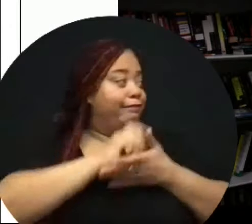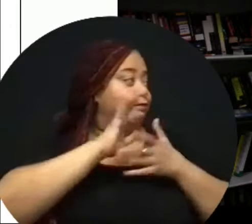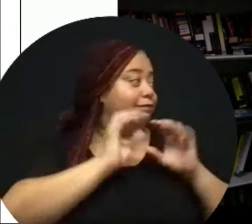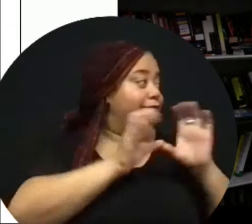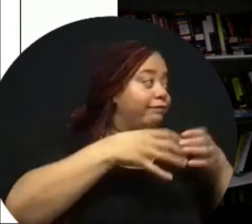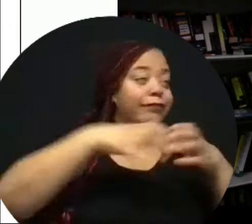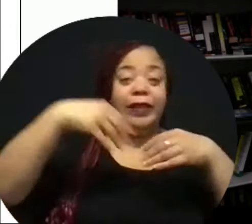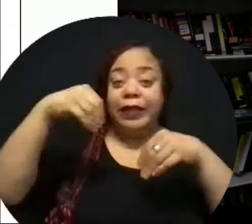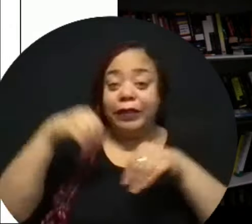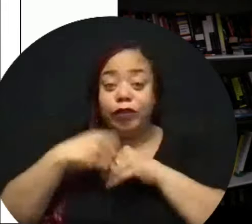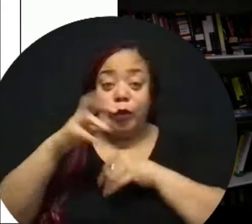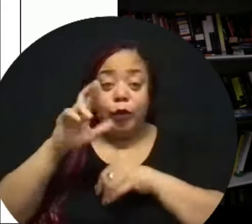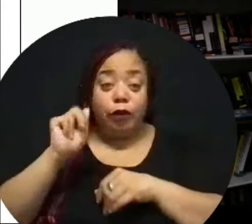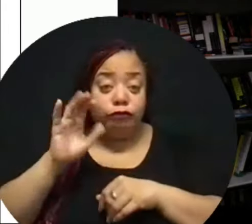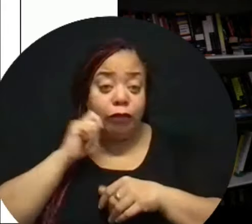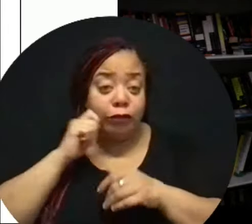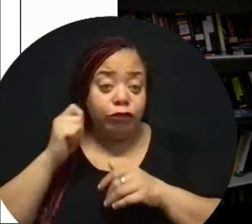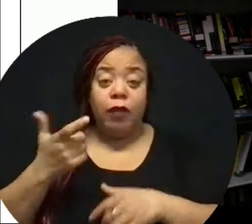profit, right?